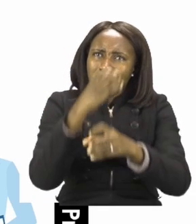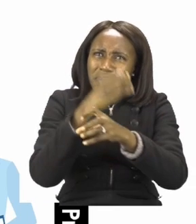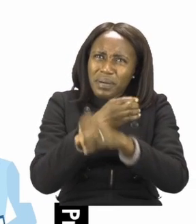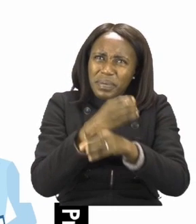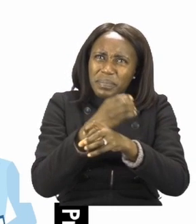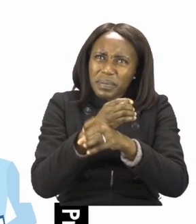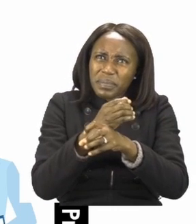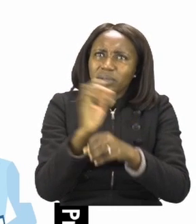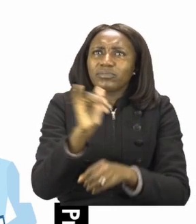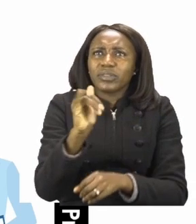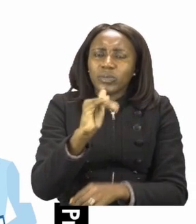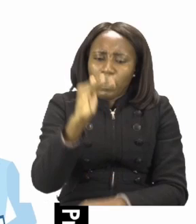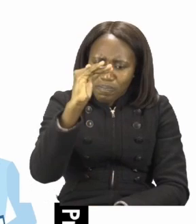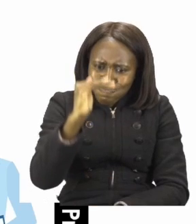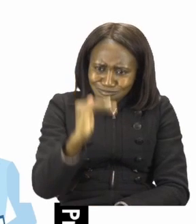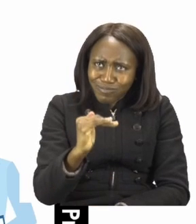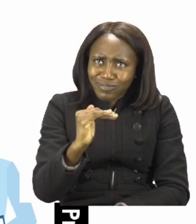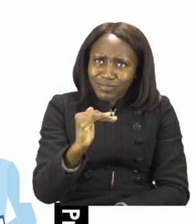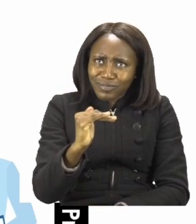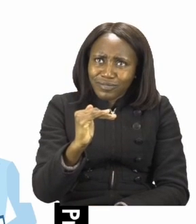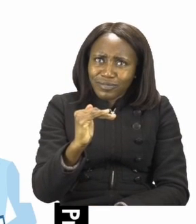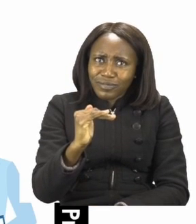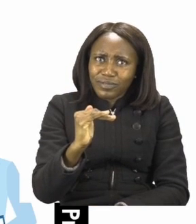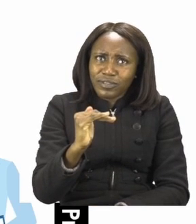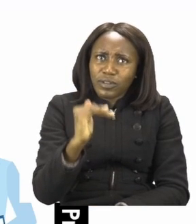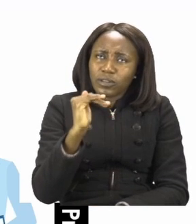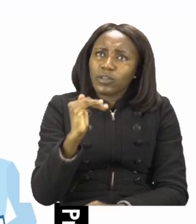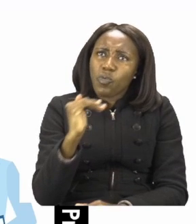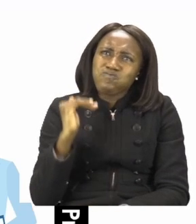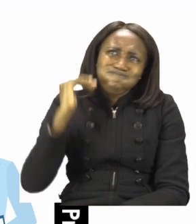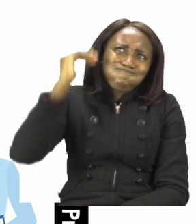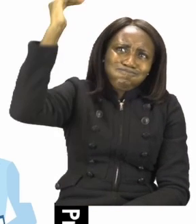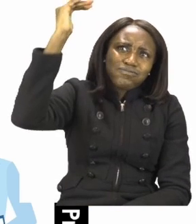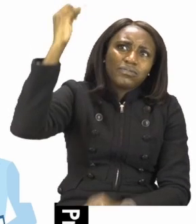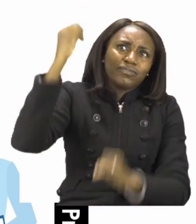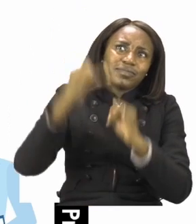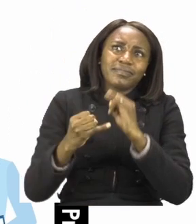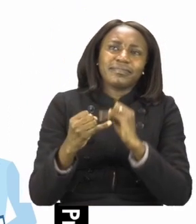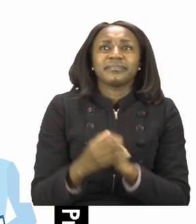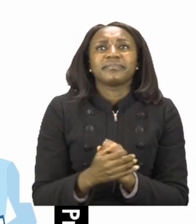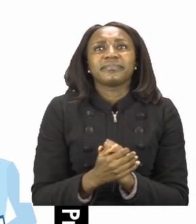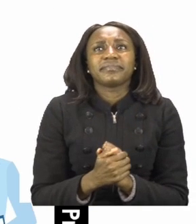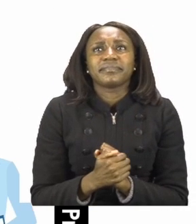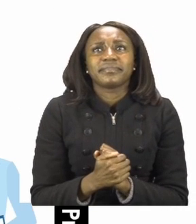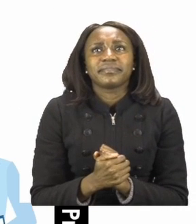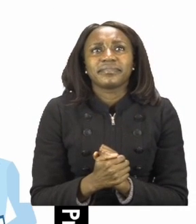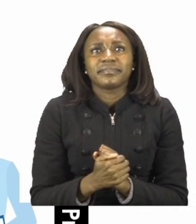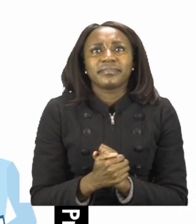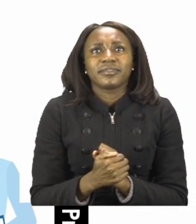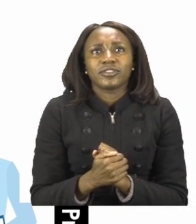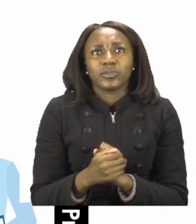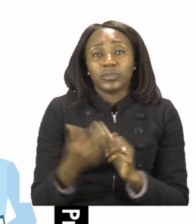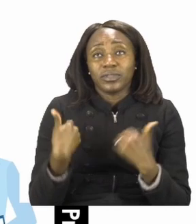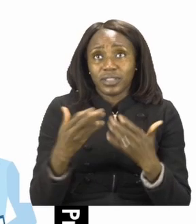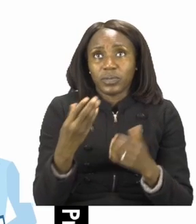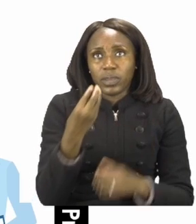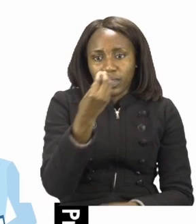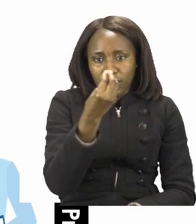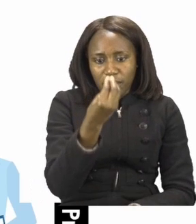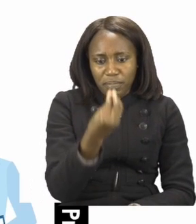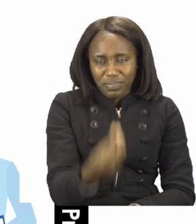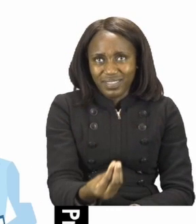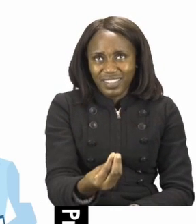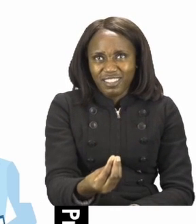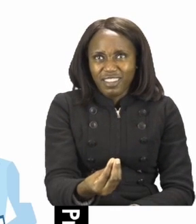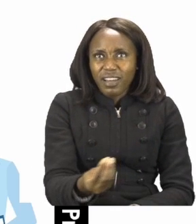shortest person all the way to the tallest person. To help us understand what we need to do for